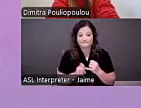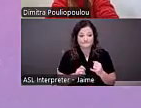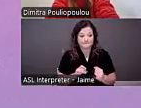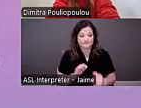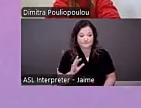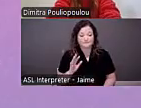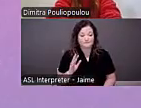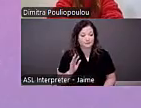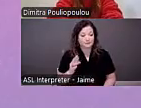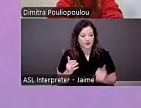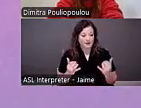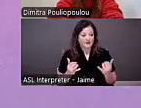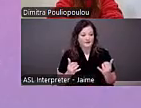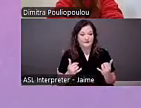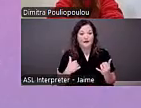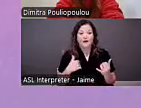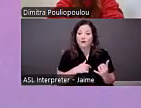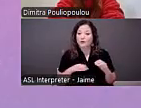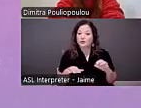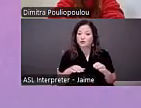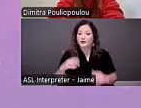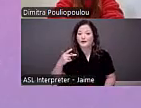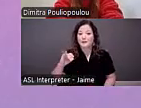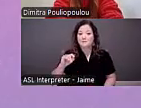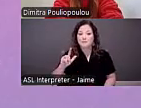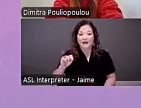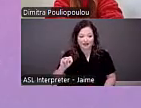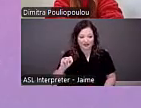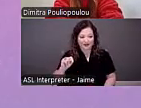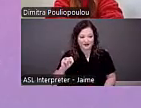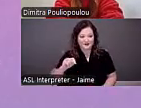we are now conducting a pilot feasibility trial